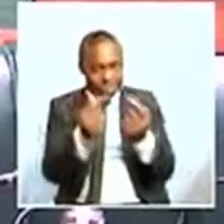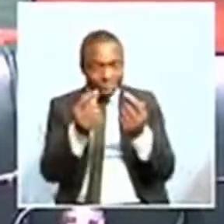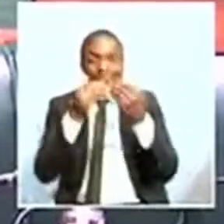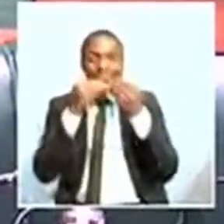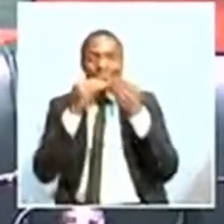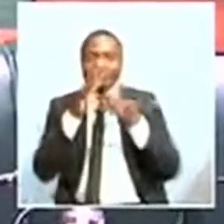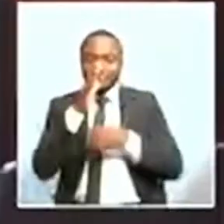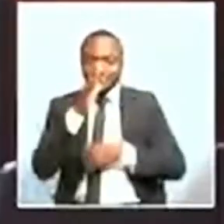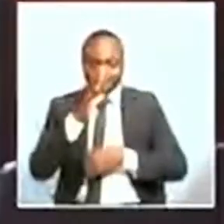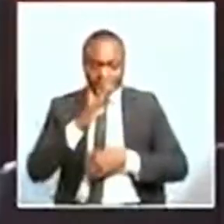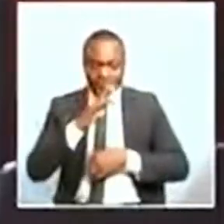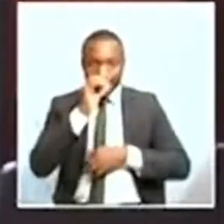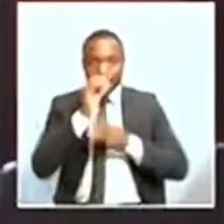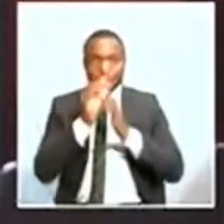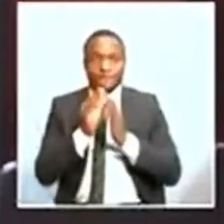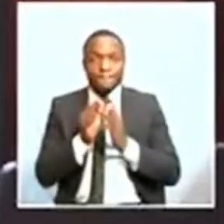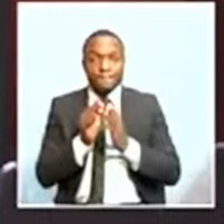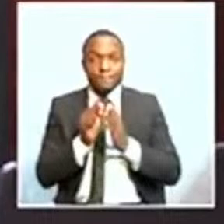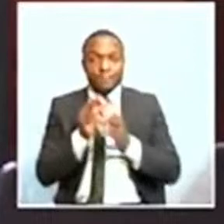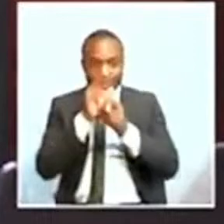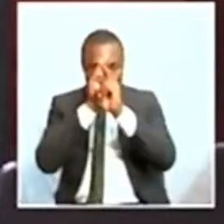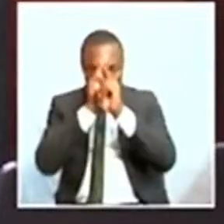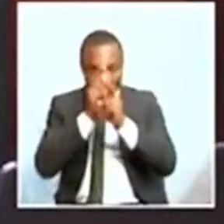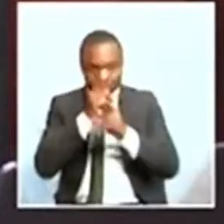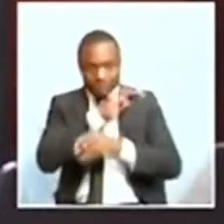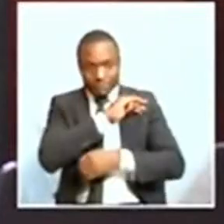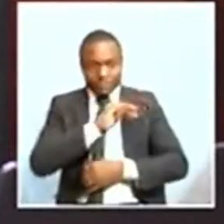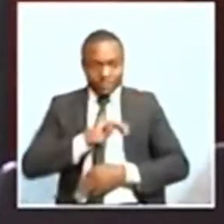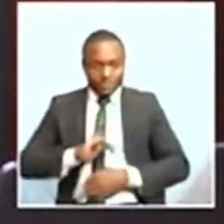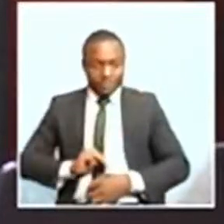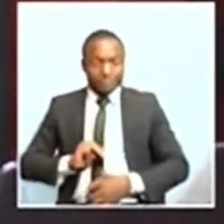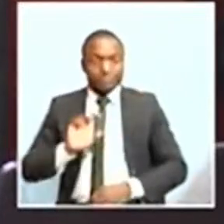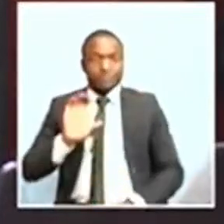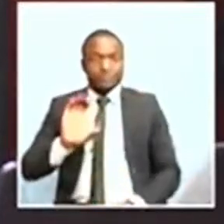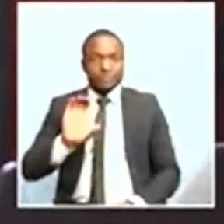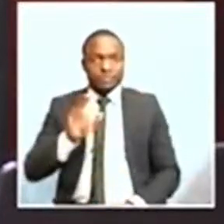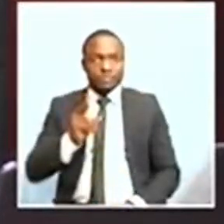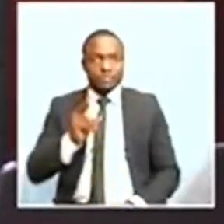Speaker. Thank you. The Honorable Member for Chiengi.